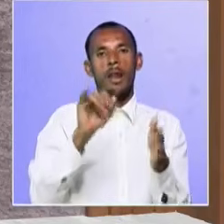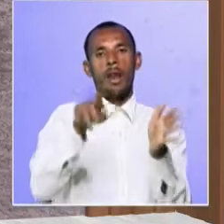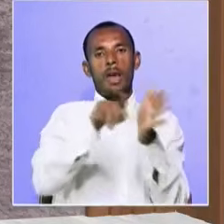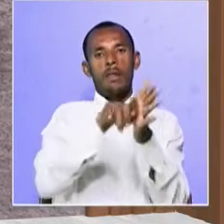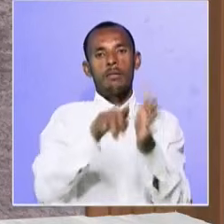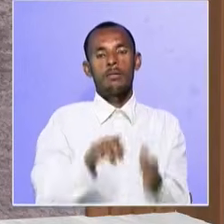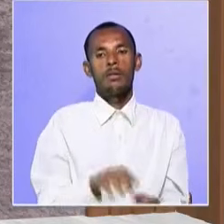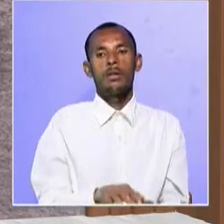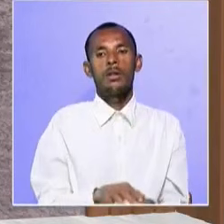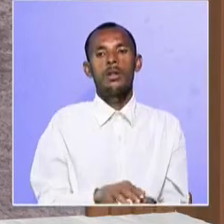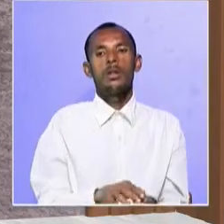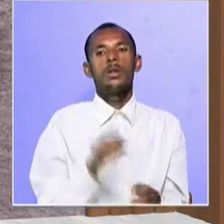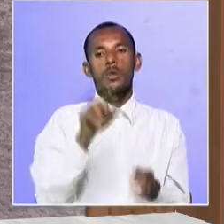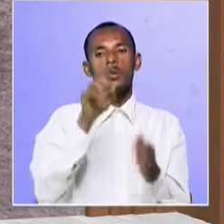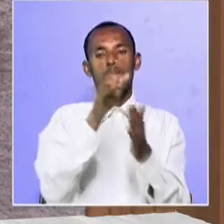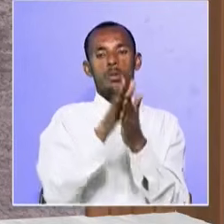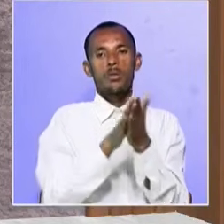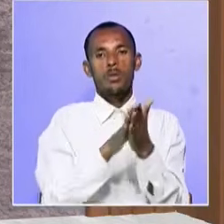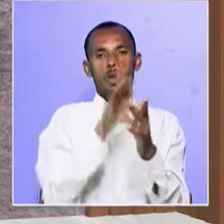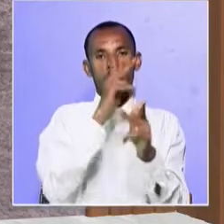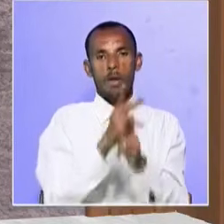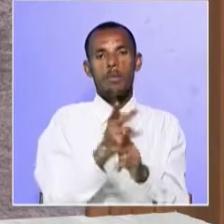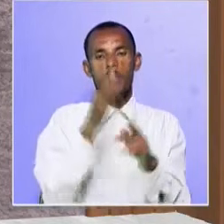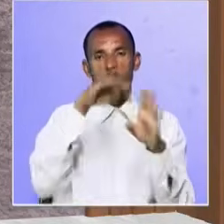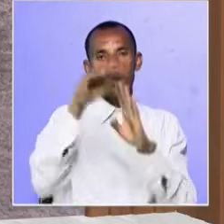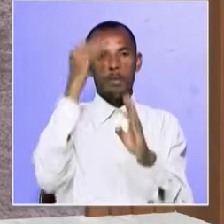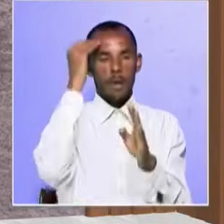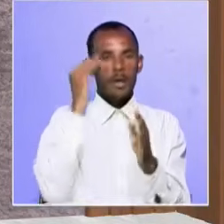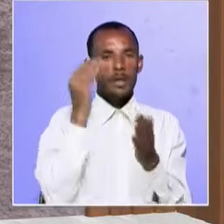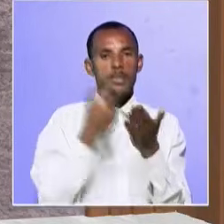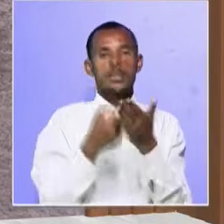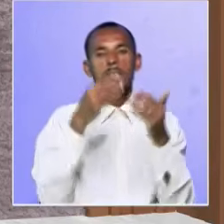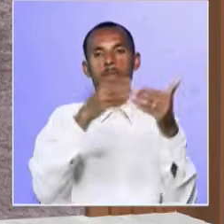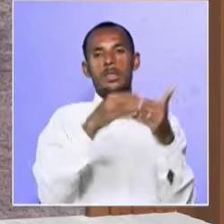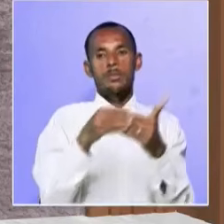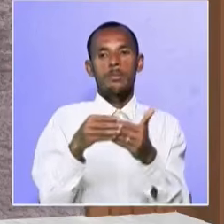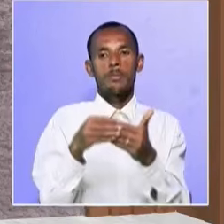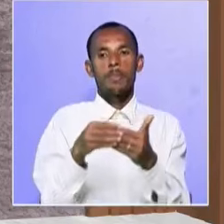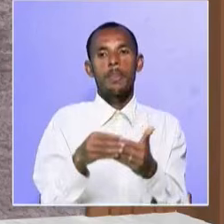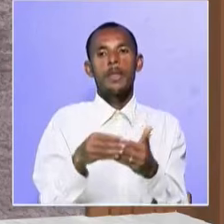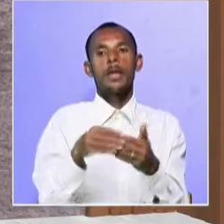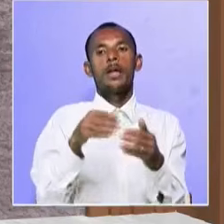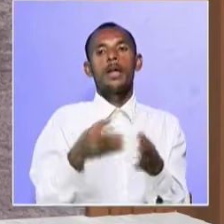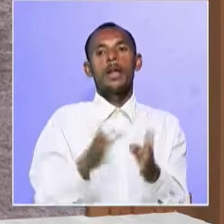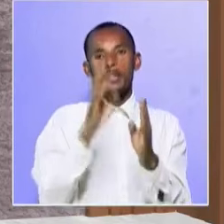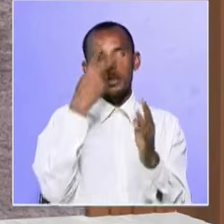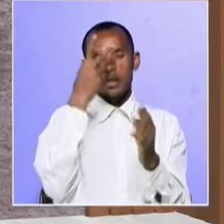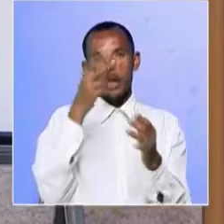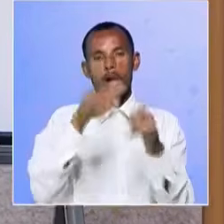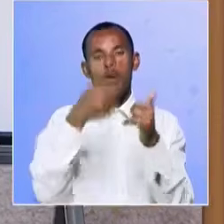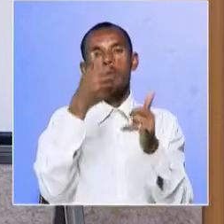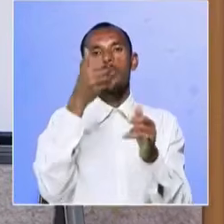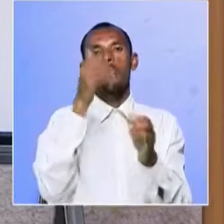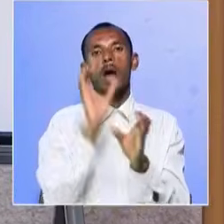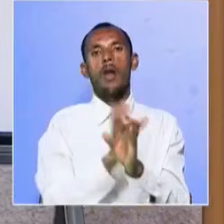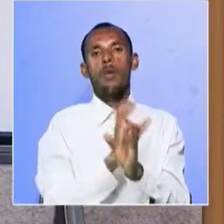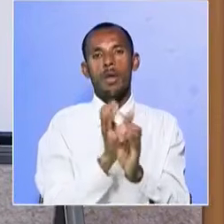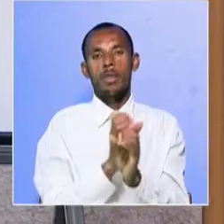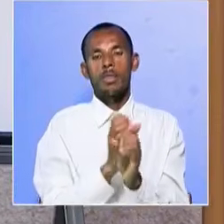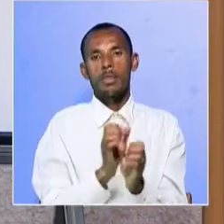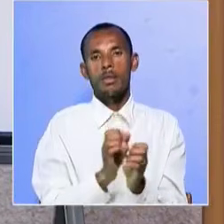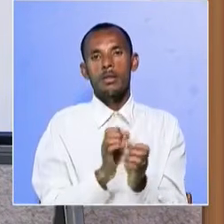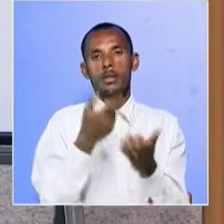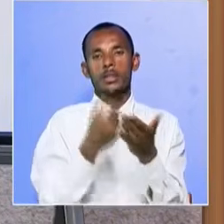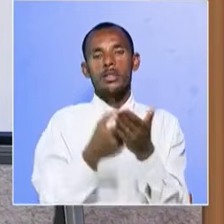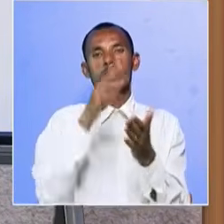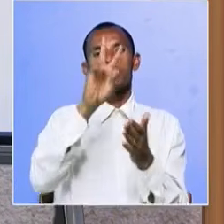negative. Okay, you need to keep in mind this principle. Okay, so let's see how to calculate